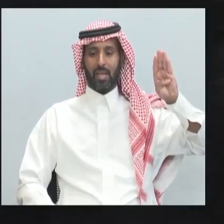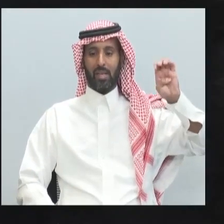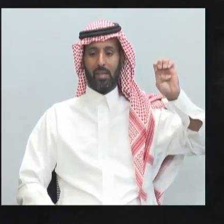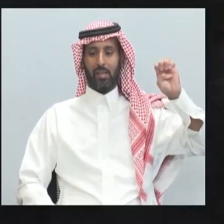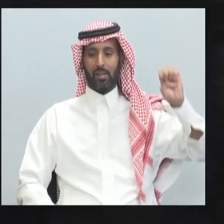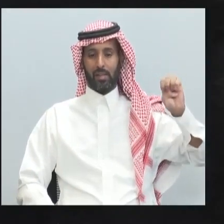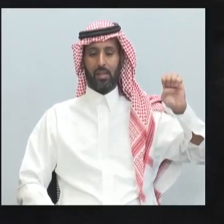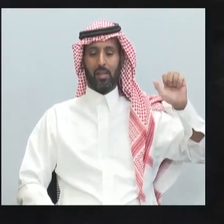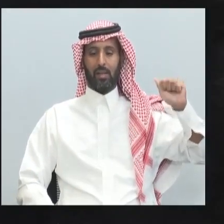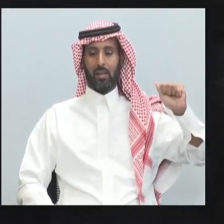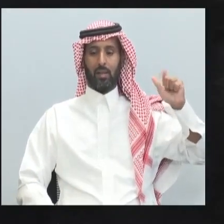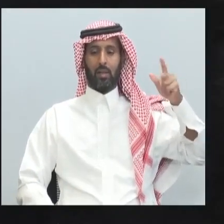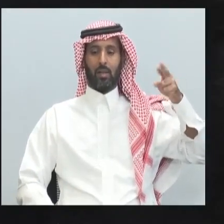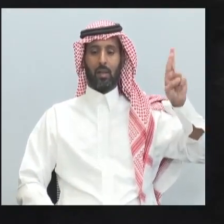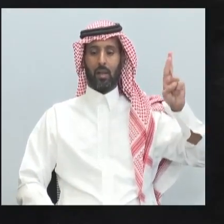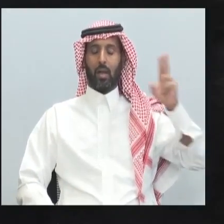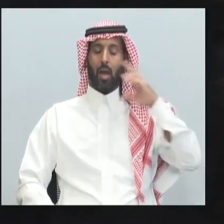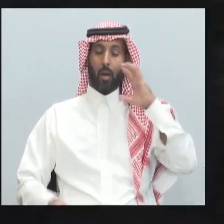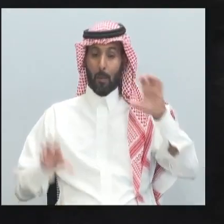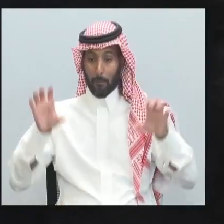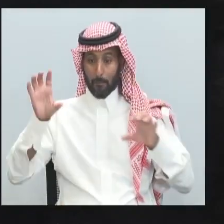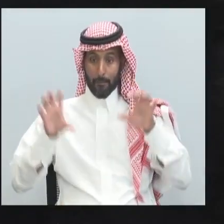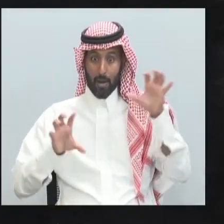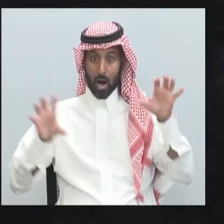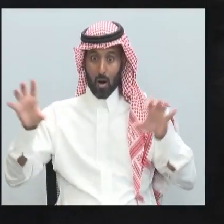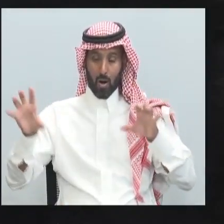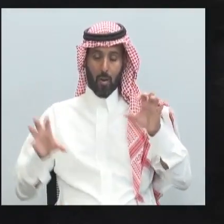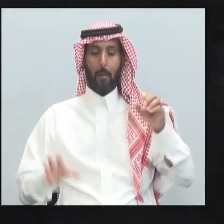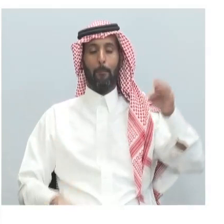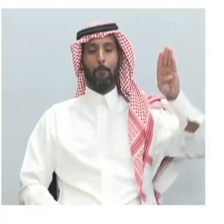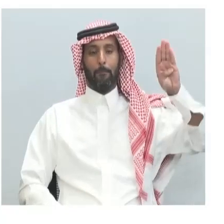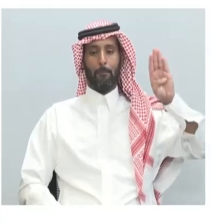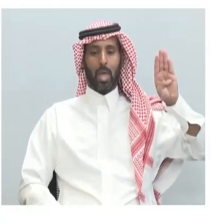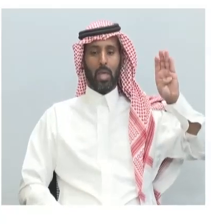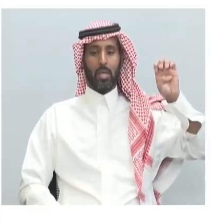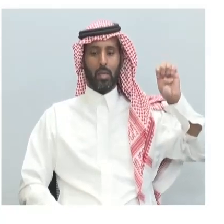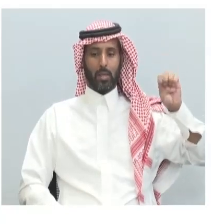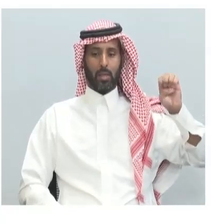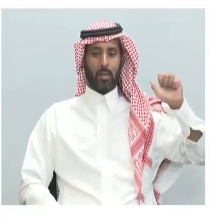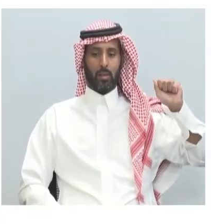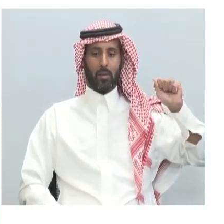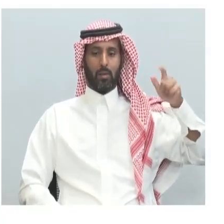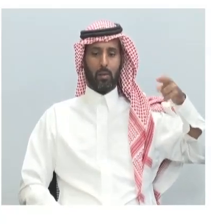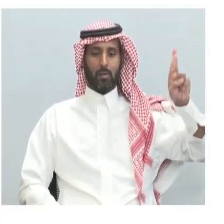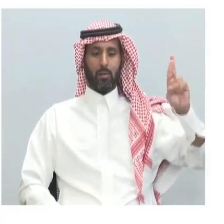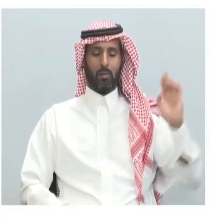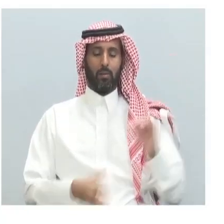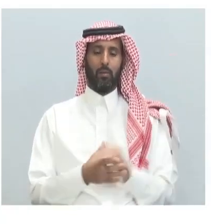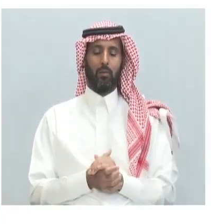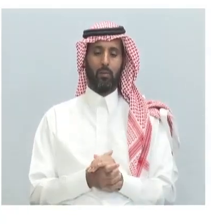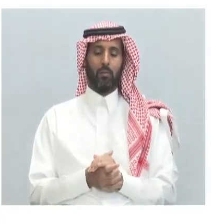will pronounce as air, like in bear. So again, we have where, hair,